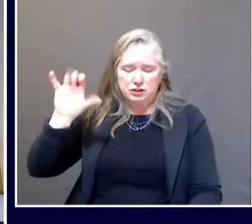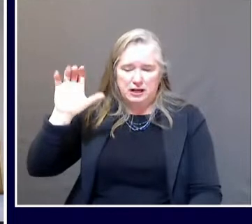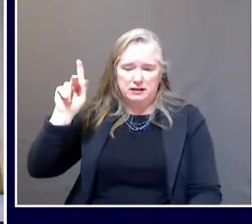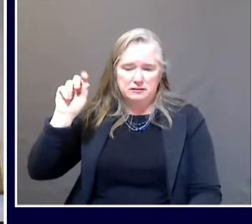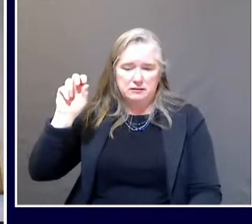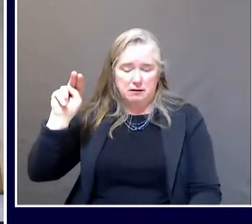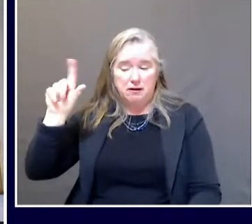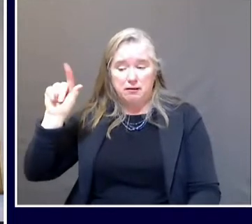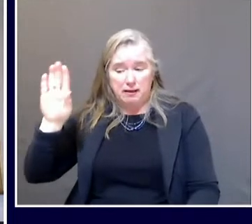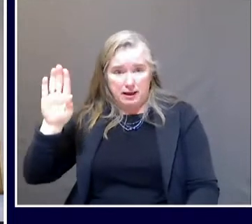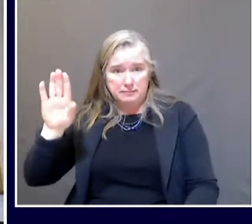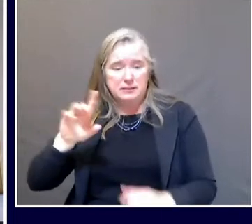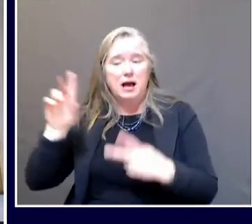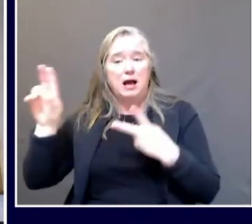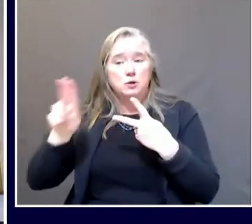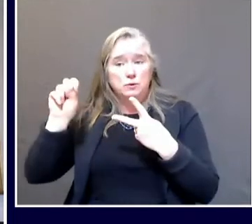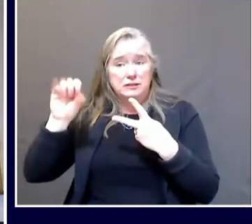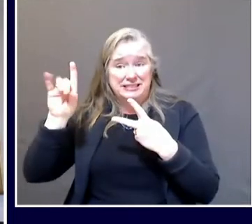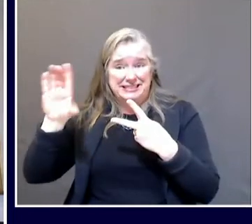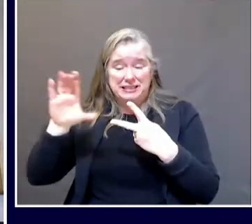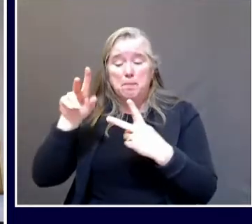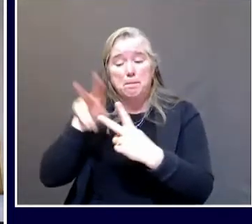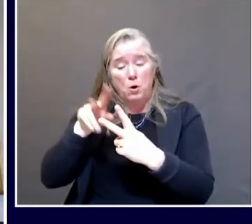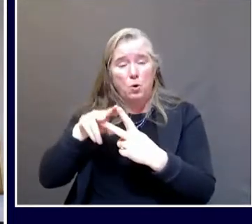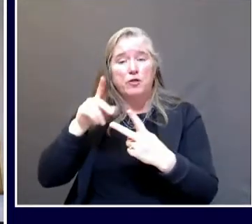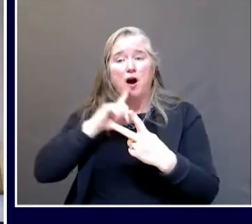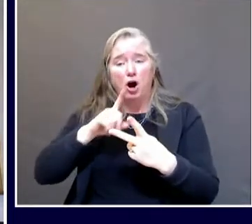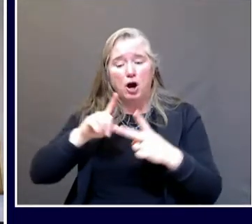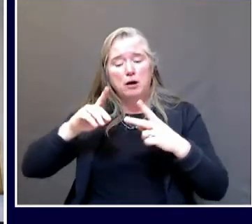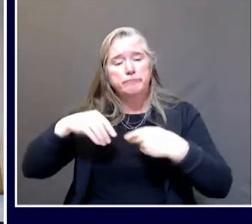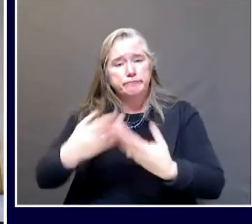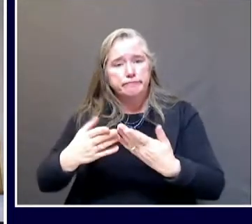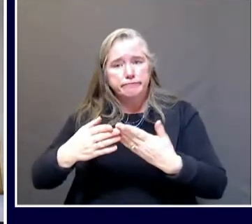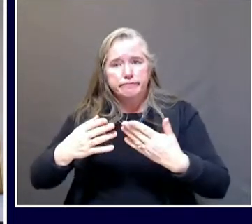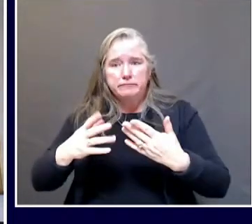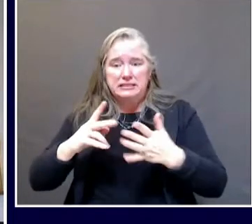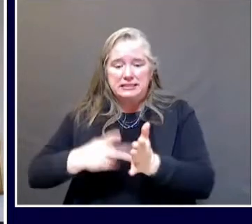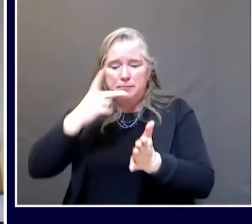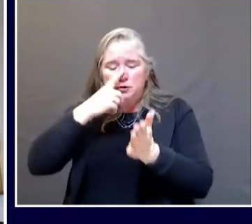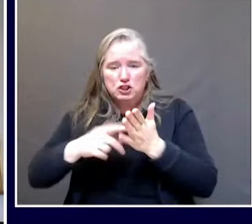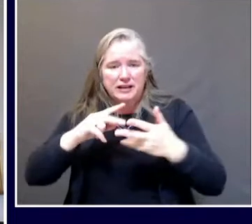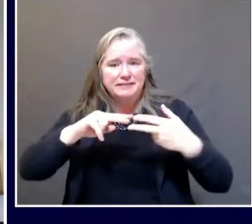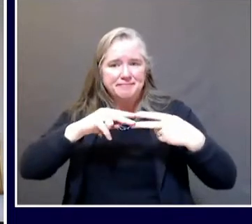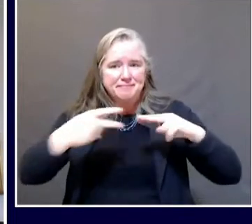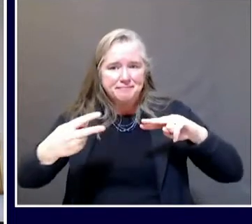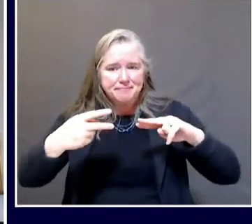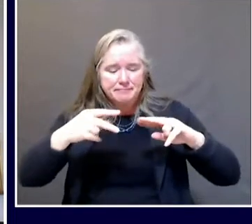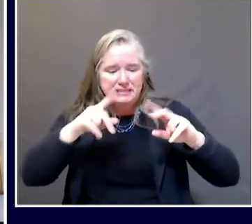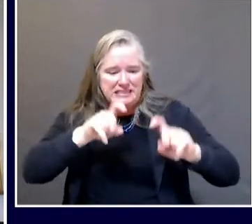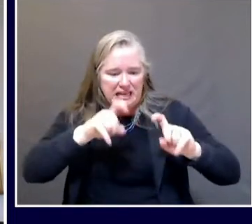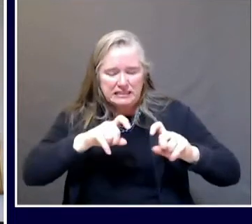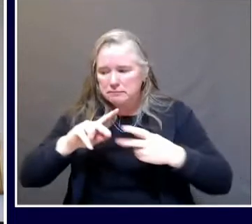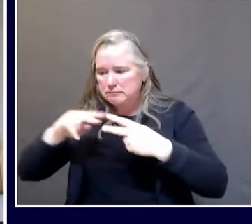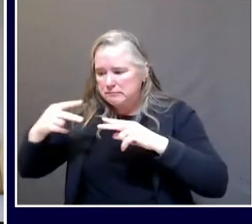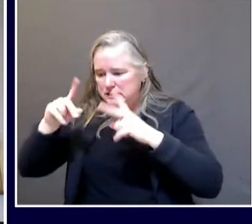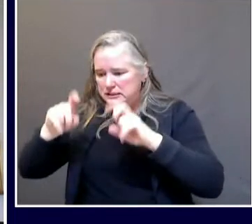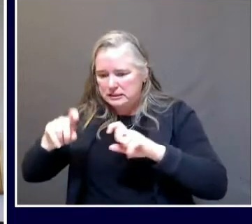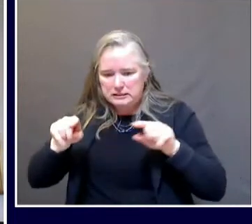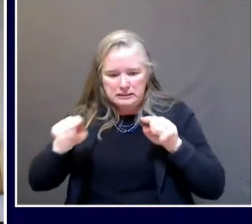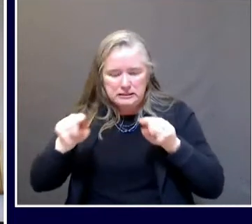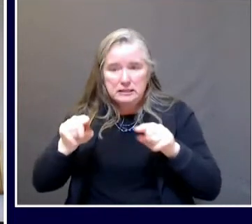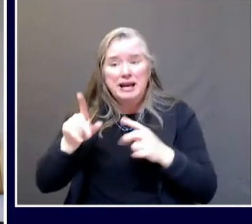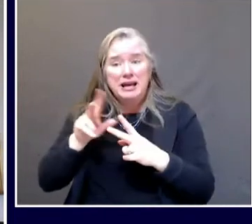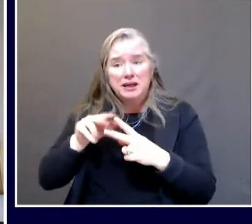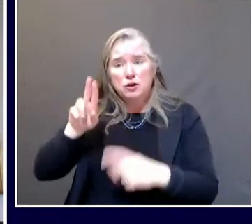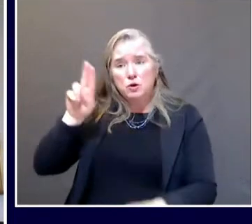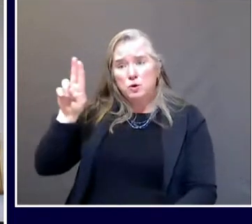that exact genetic testing to determine whether this new variant, either the one from the UK or one